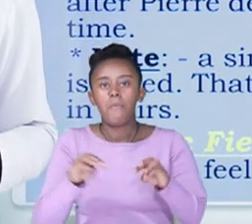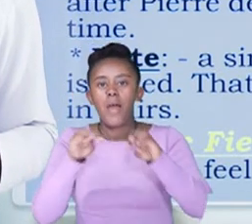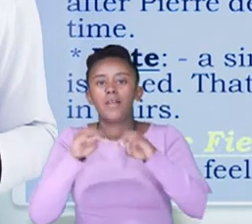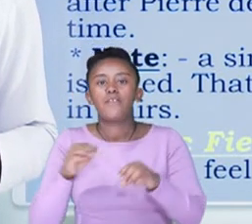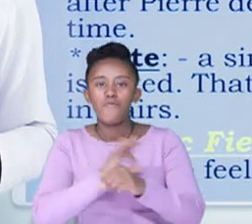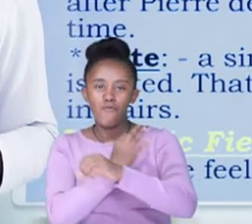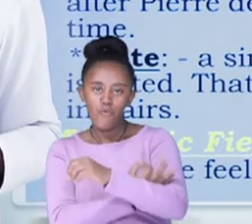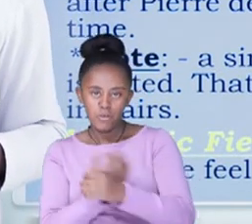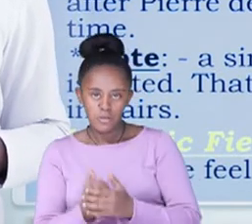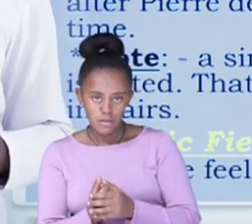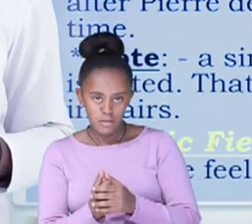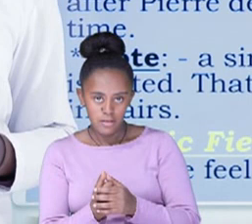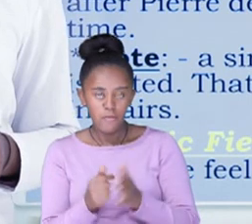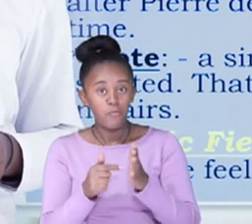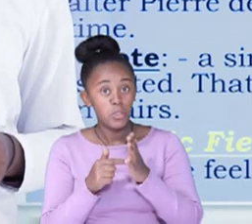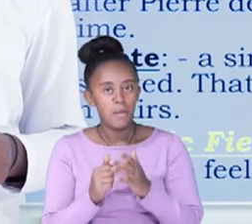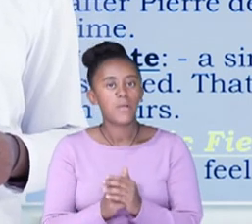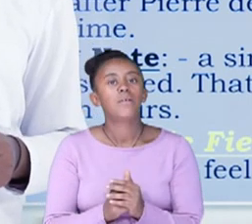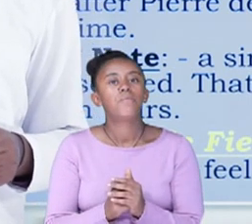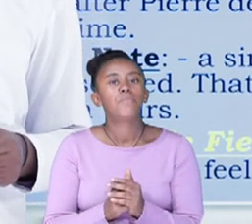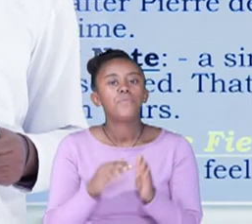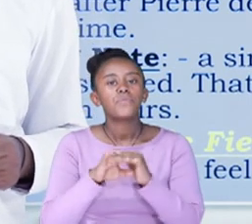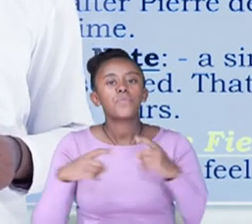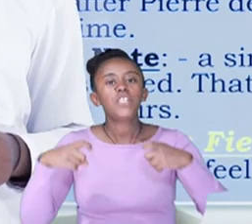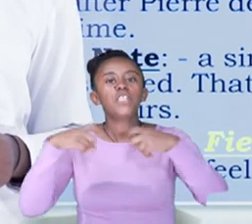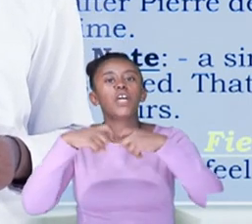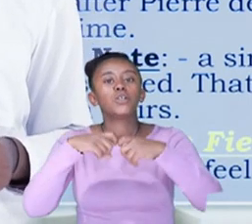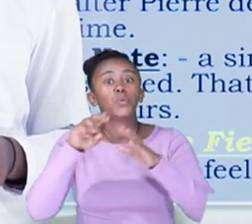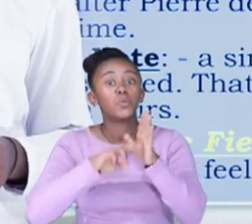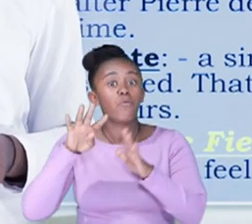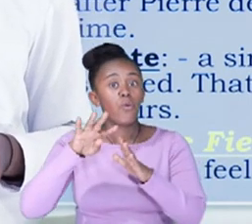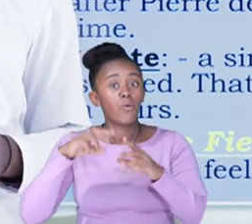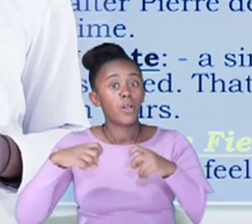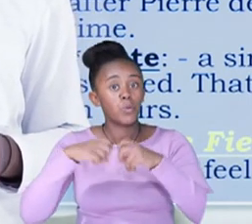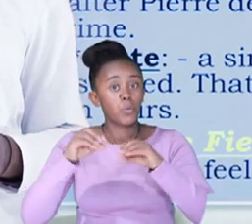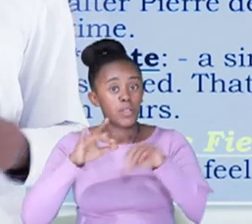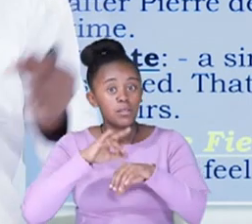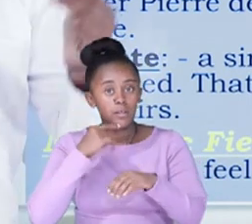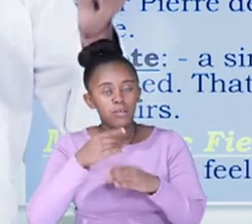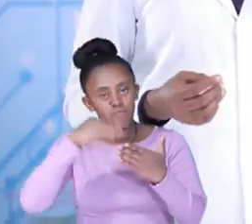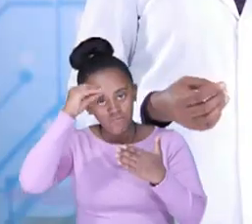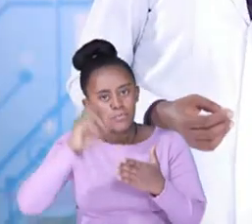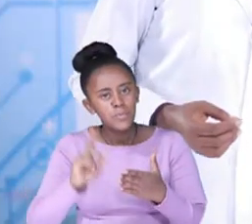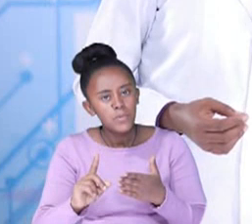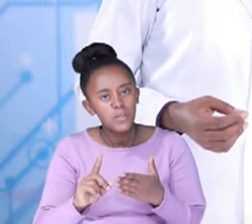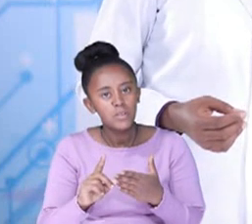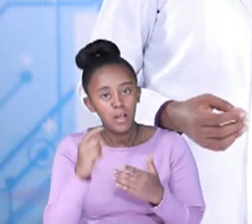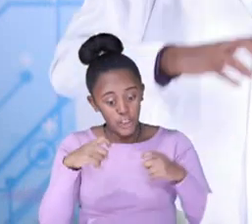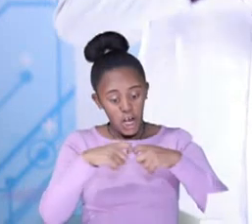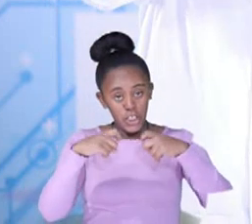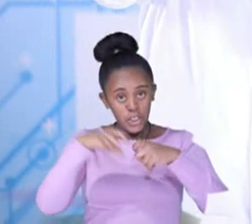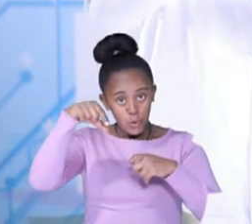force. For example, in Unit 4 in electrostatics, you have learned that if there is a